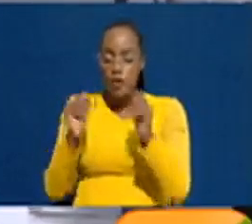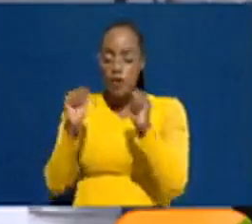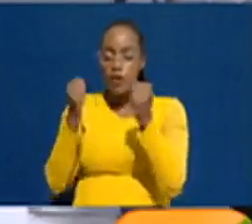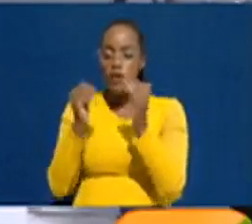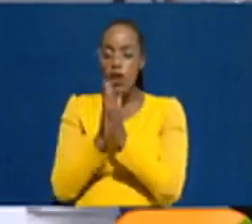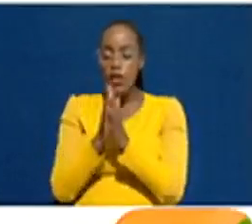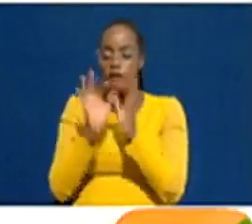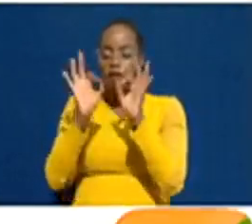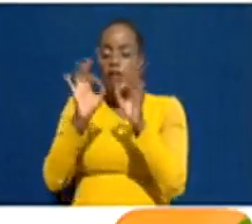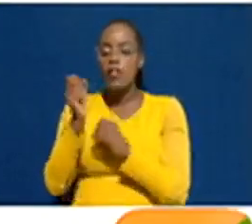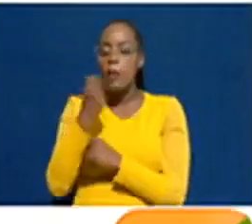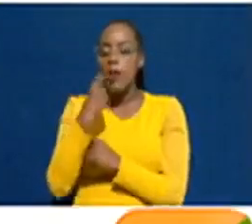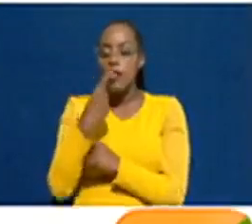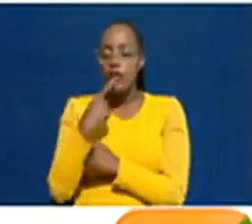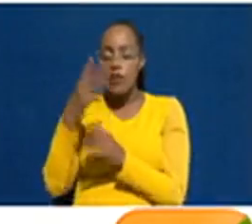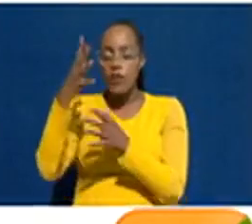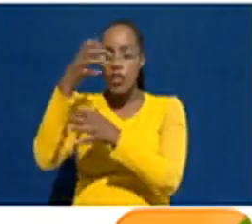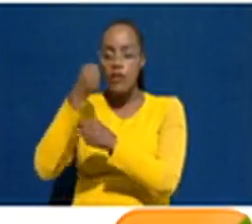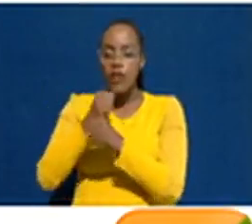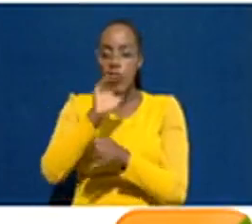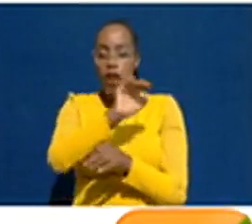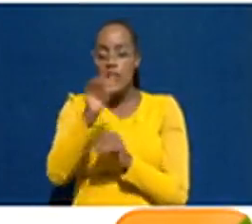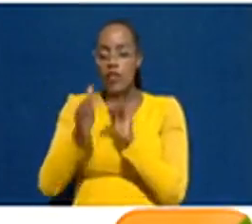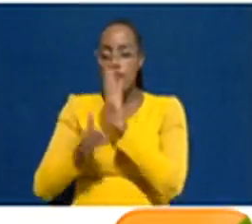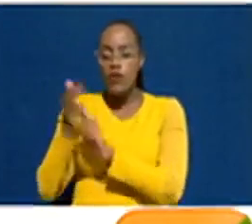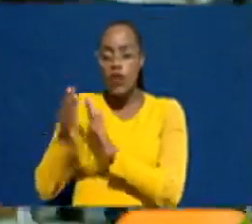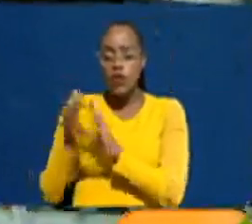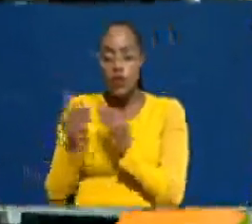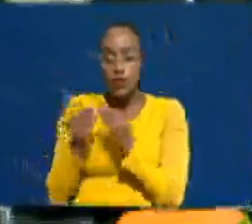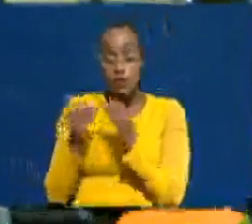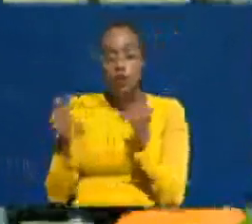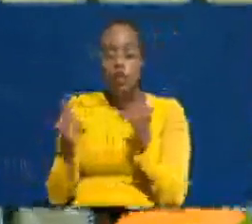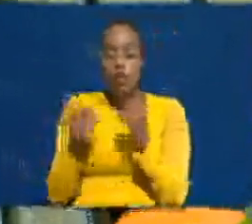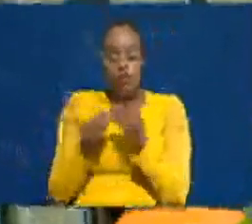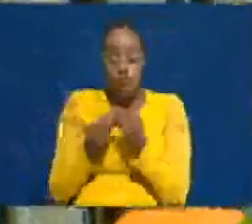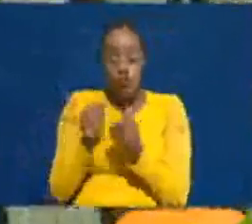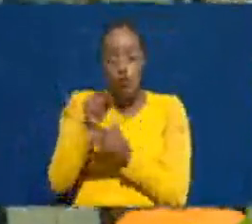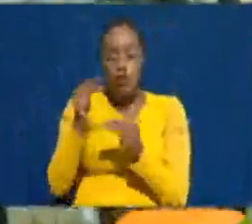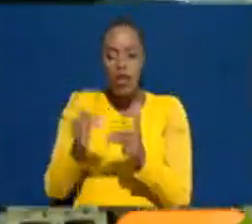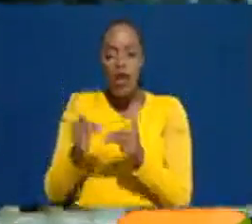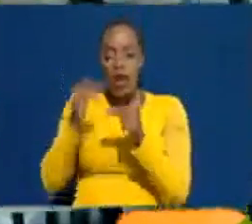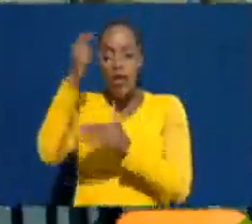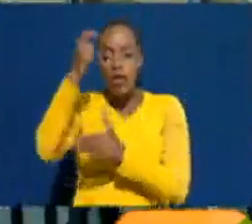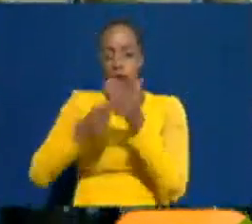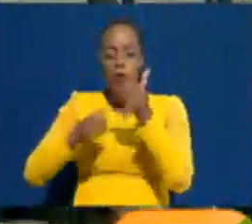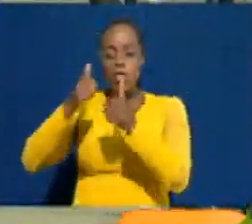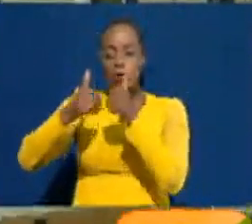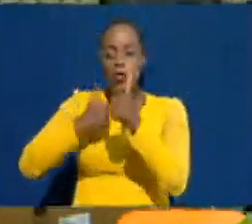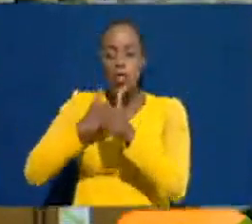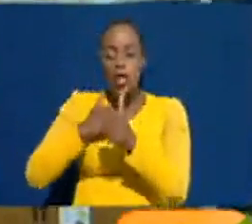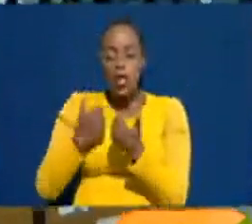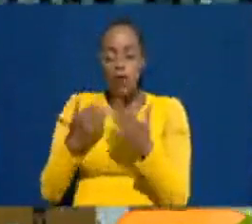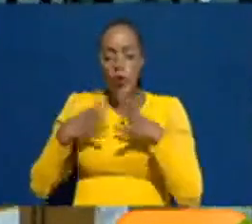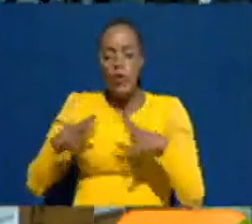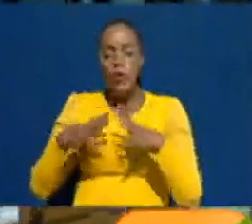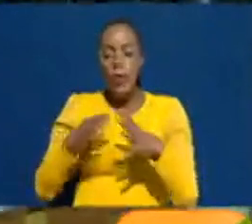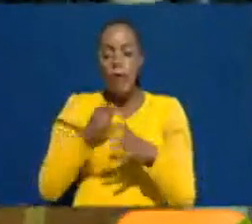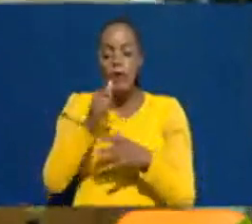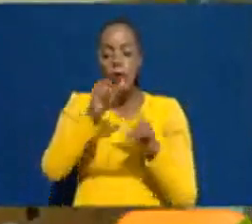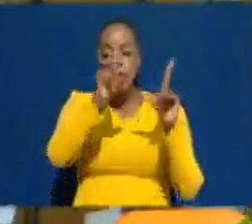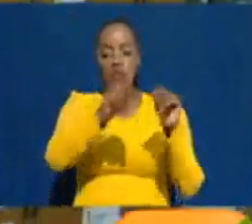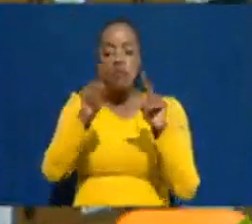effective medical products, stakeholders are calling for urgent intervention to address the high cost, which forces desperate people to buy